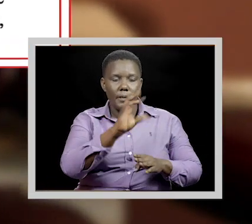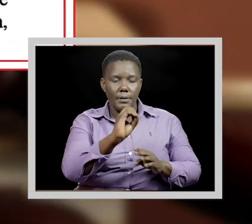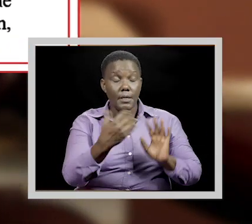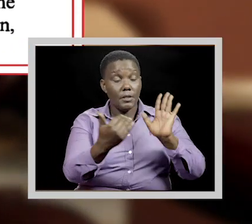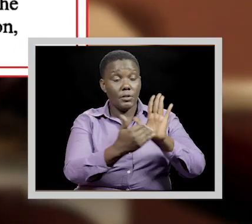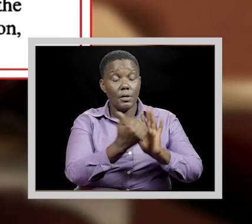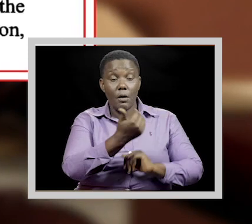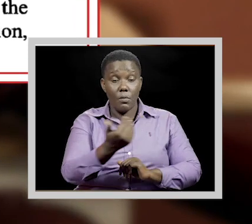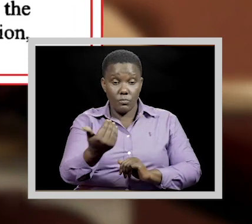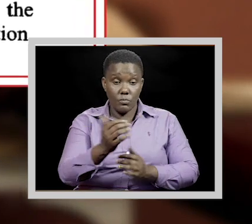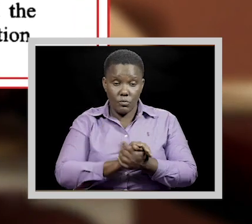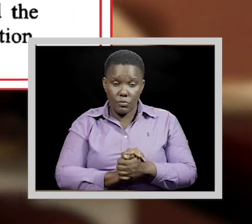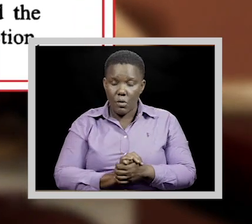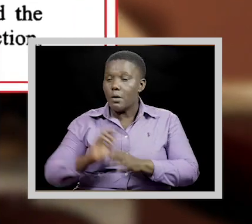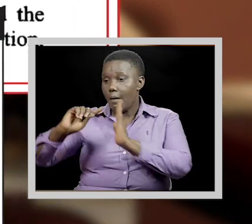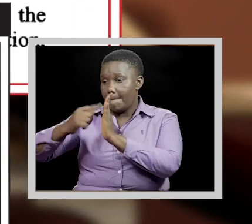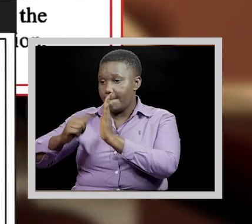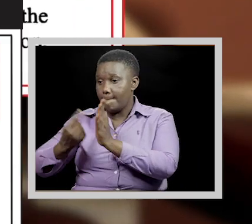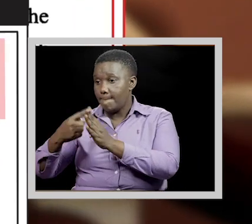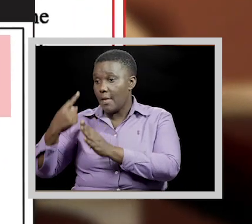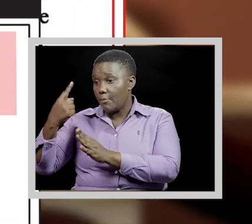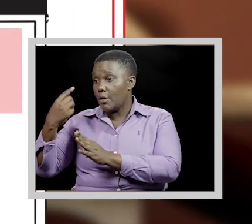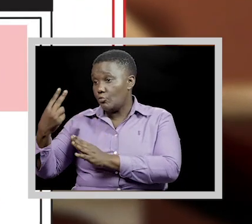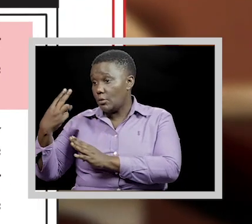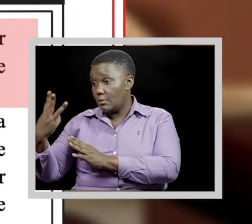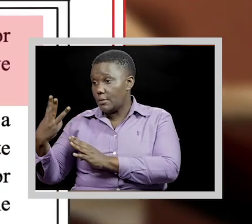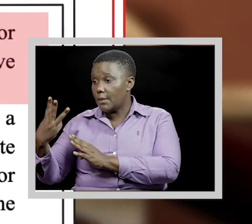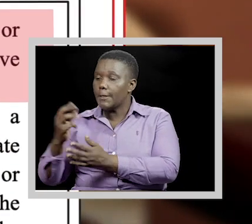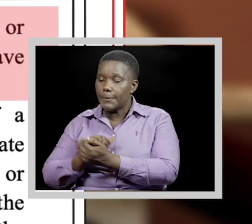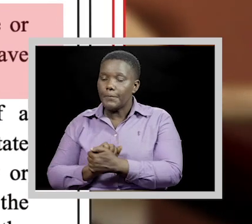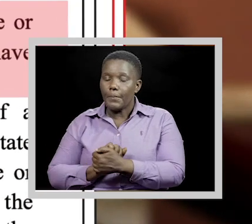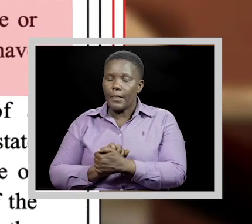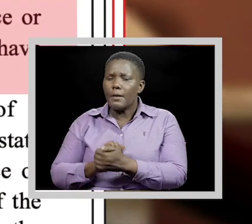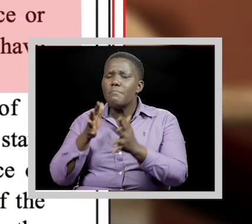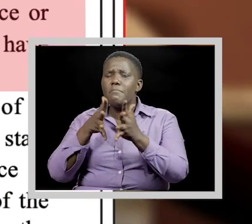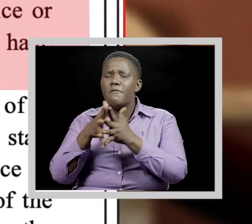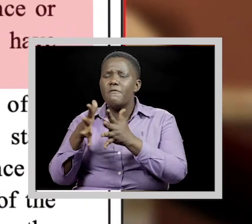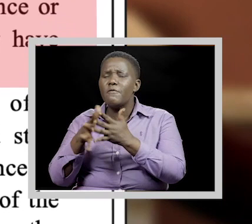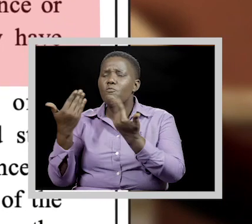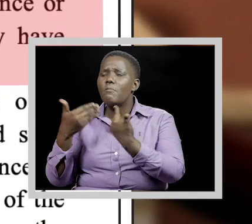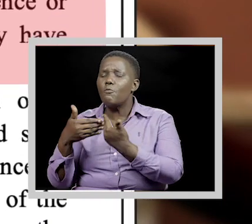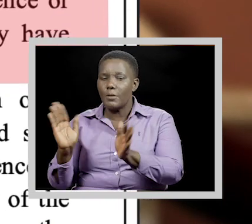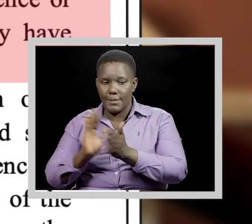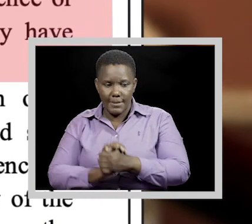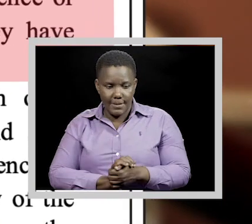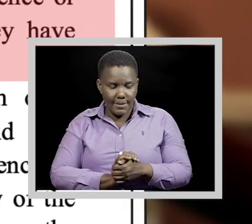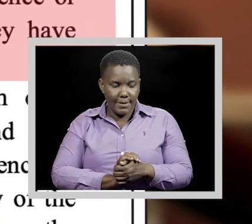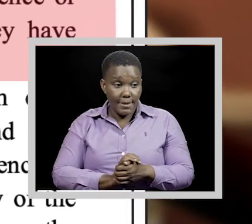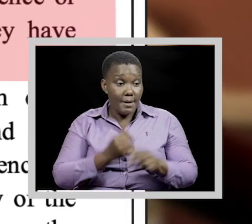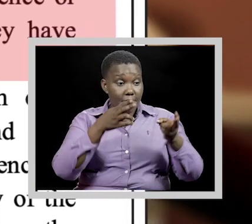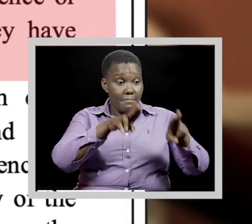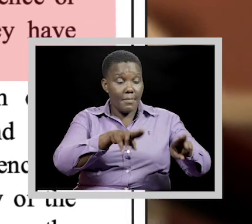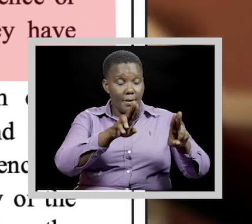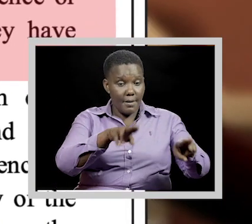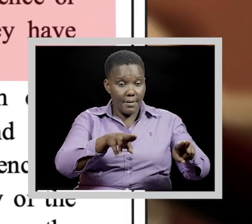130, Subsection 1 of the Law of the Child Act and Rule 123 of the Juvenile Court Rules